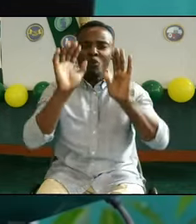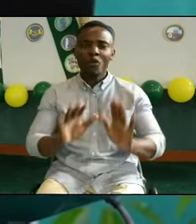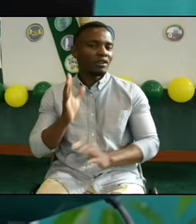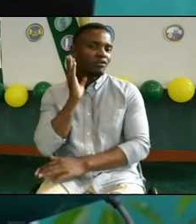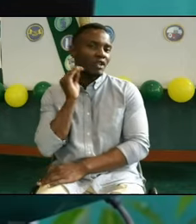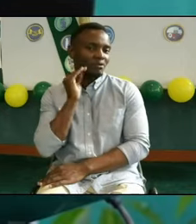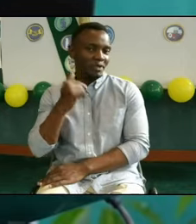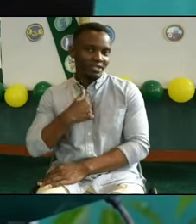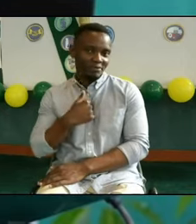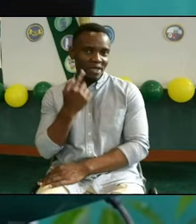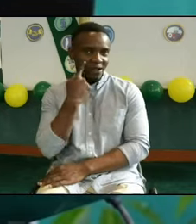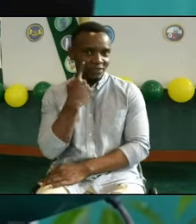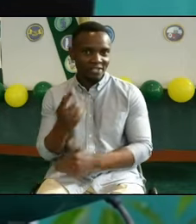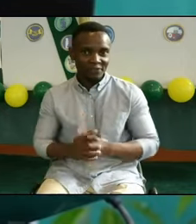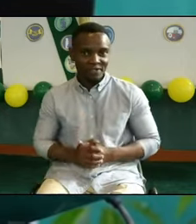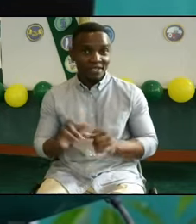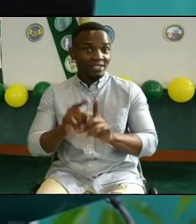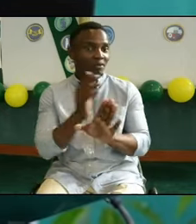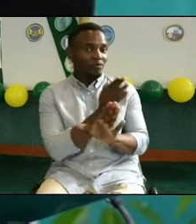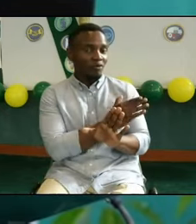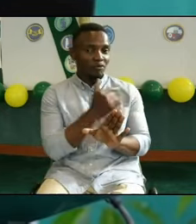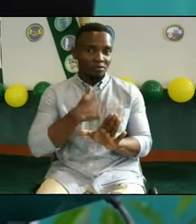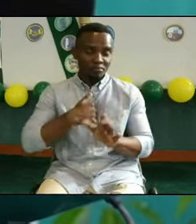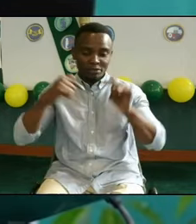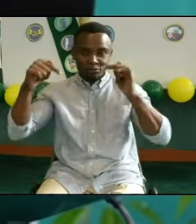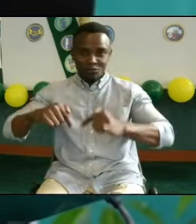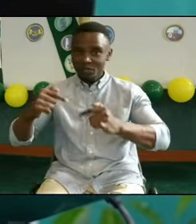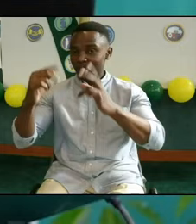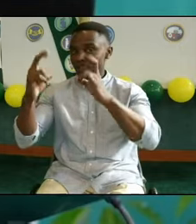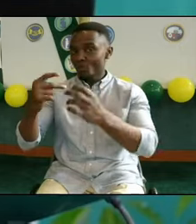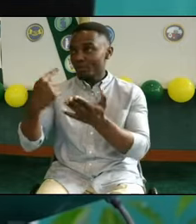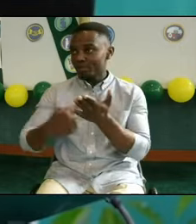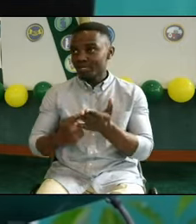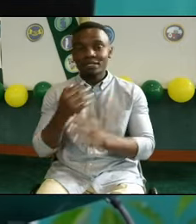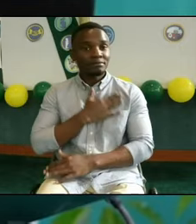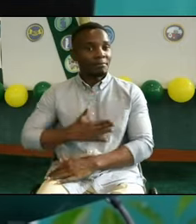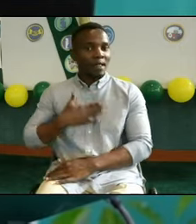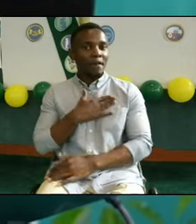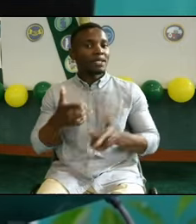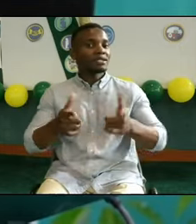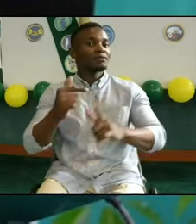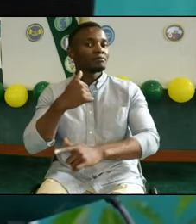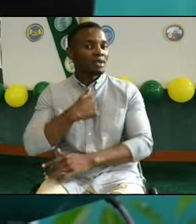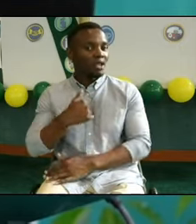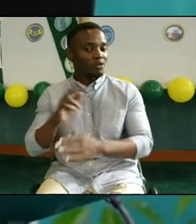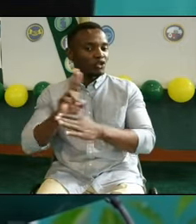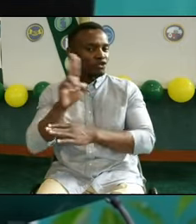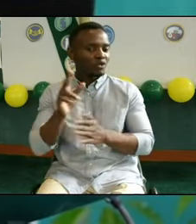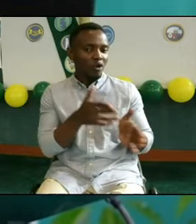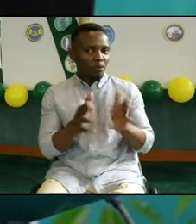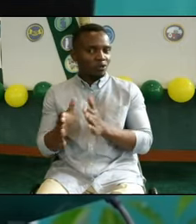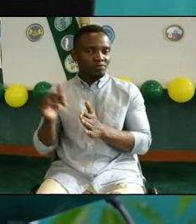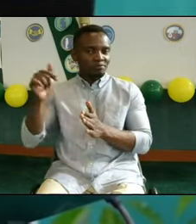life. Before I go to today's issue, please permit me to use this particular